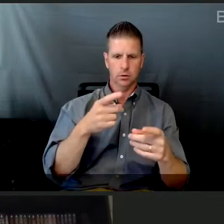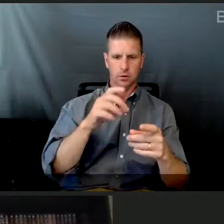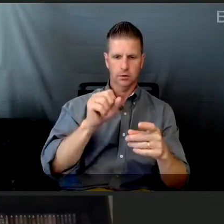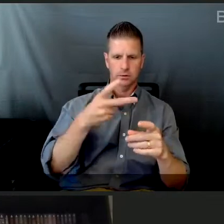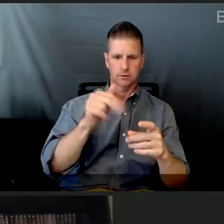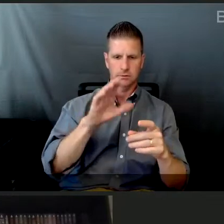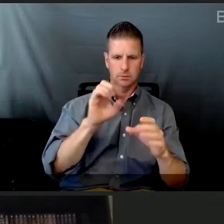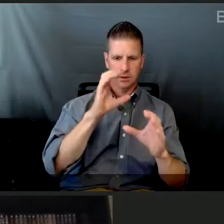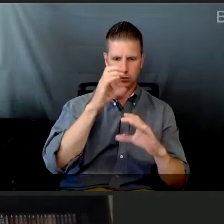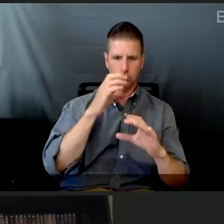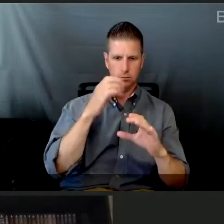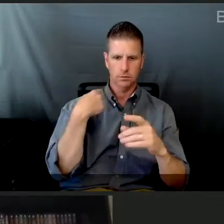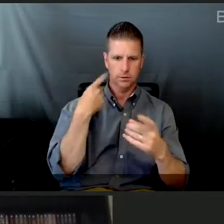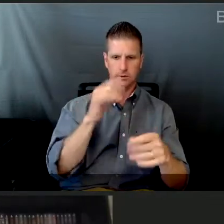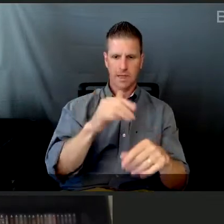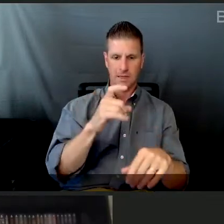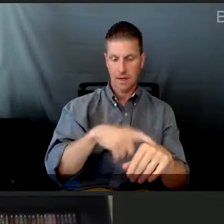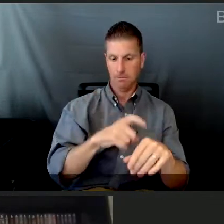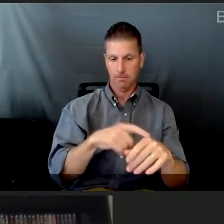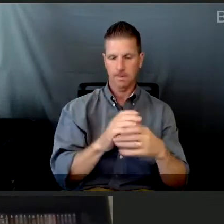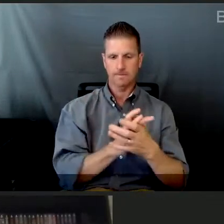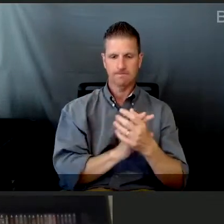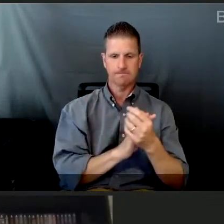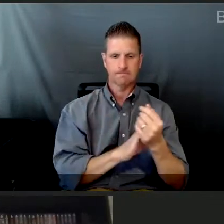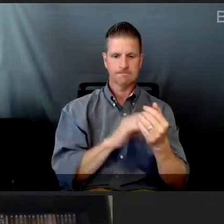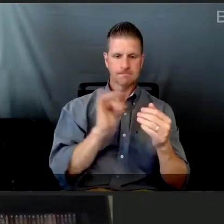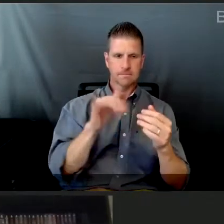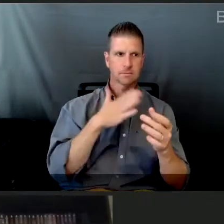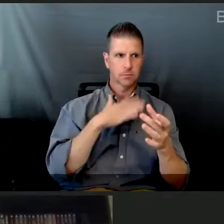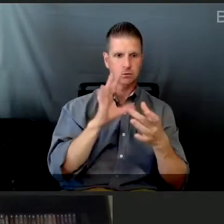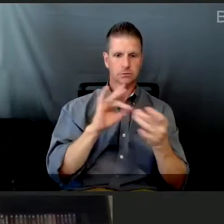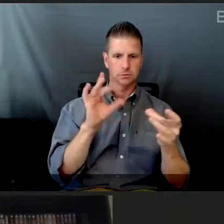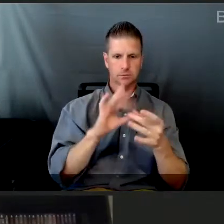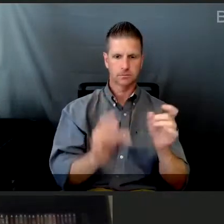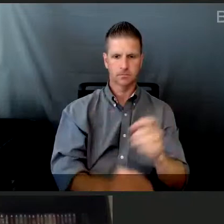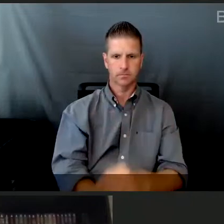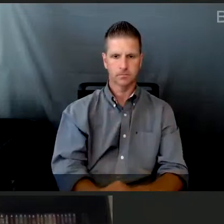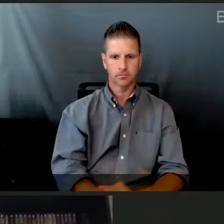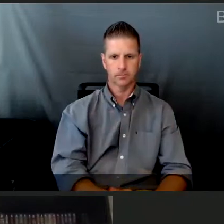time. So that's my story.